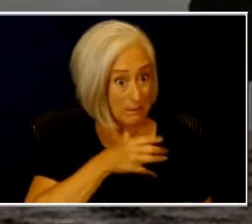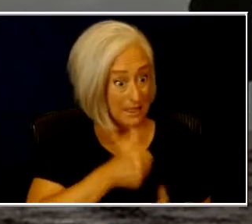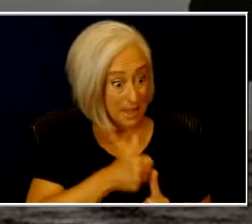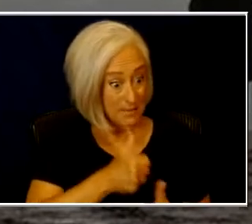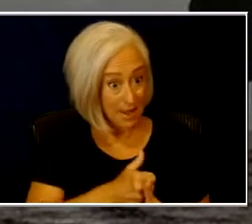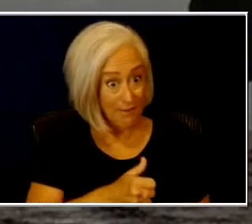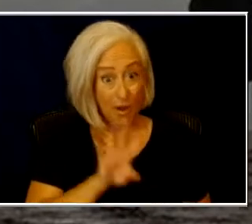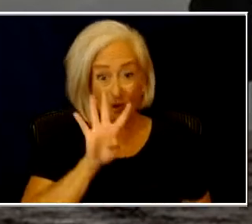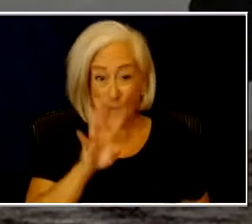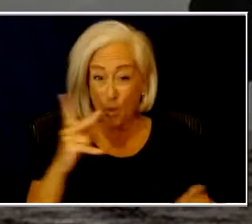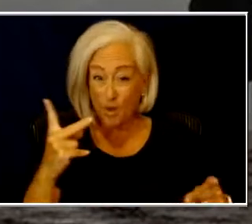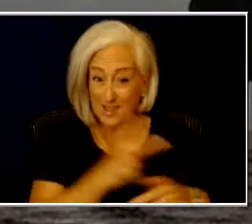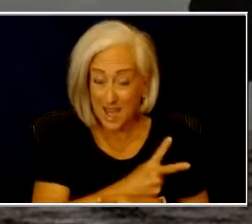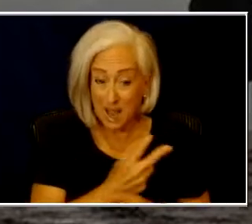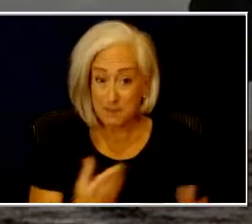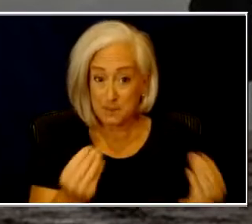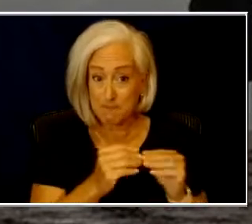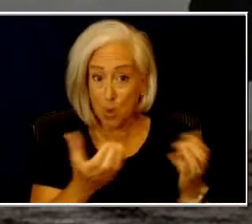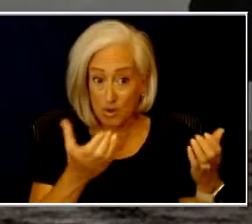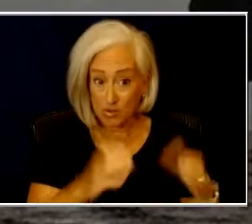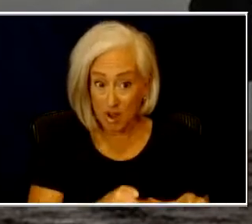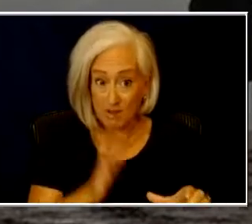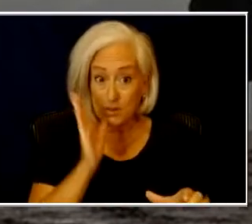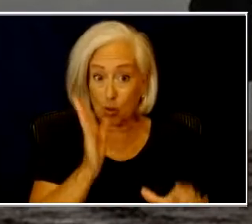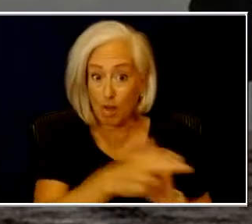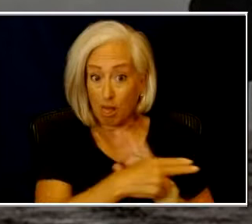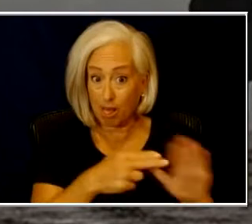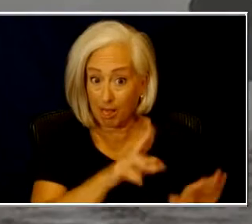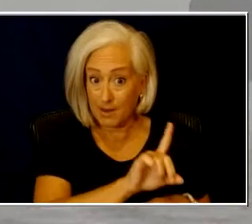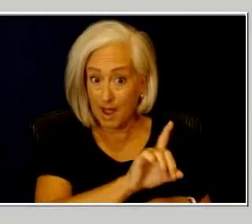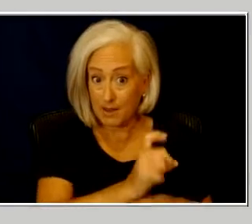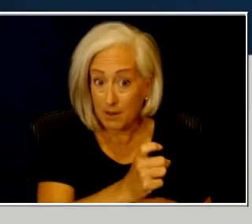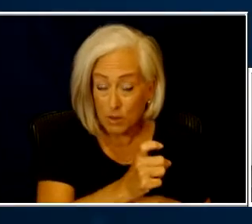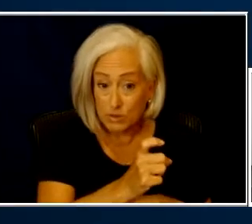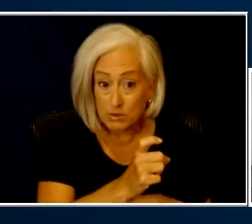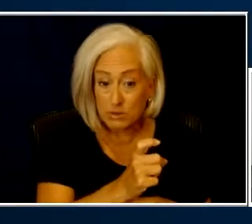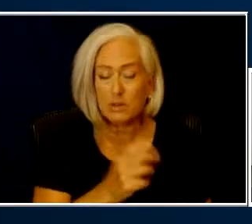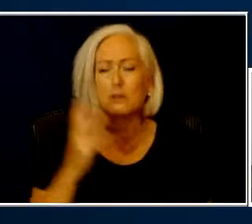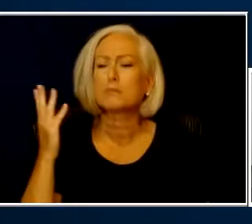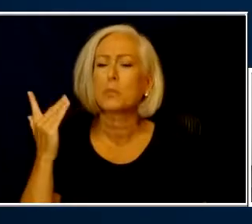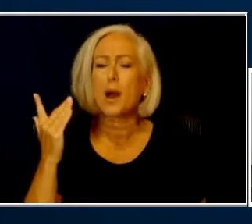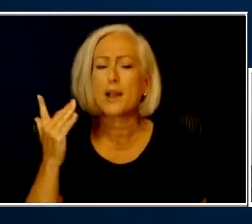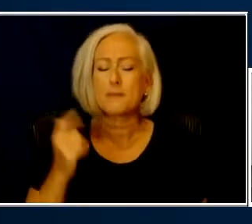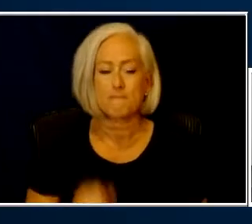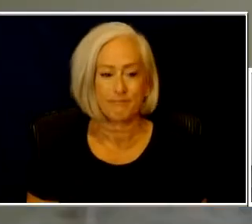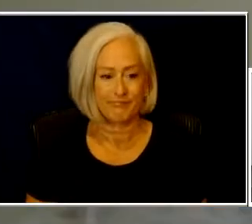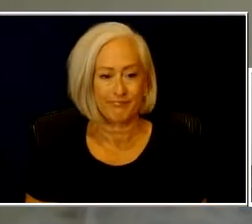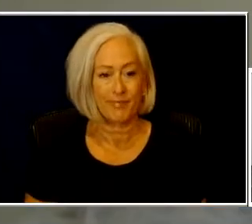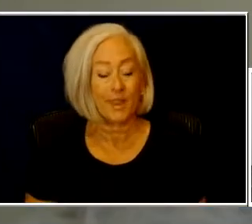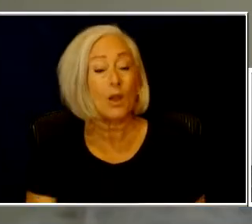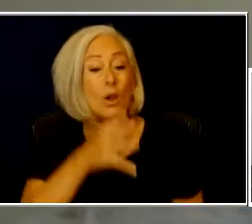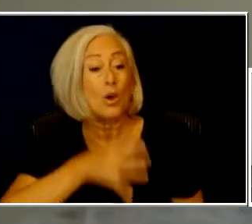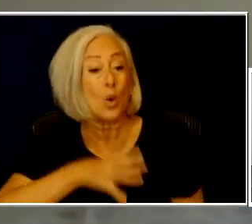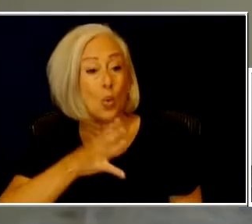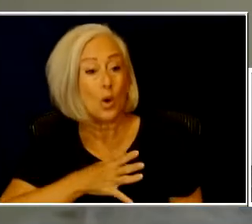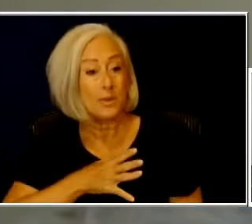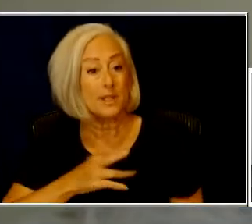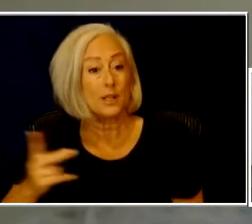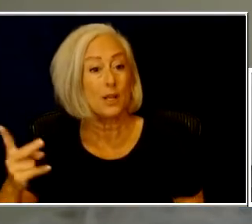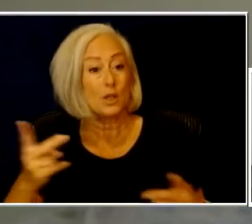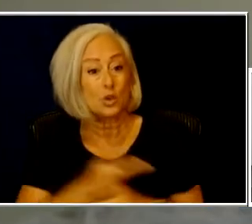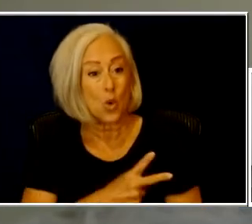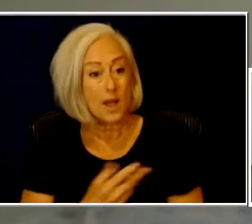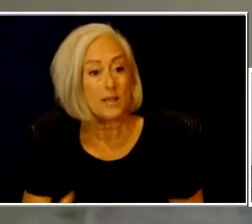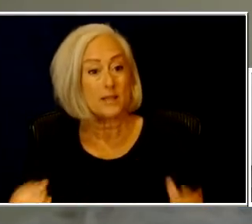diagnosed than men. What's the reason behind that? Well, we know from research that women are twice as likely as men to be diagnosed with depression